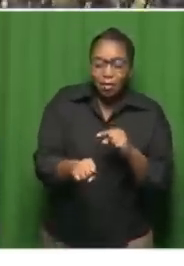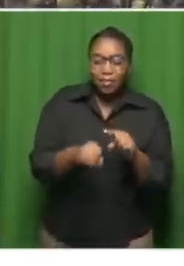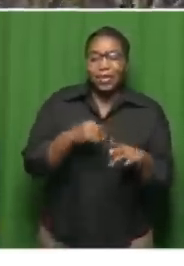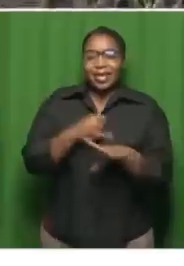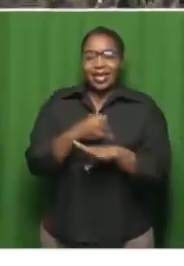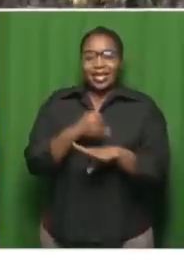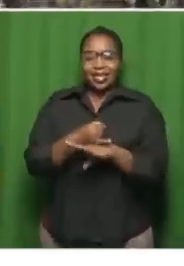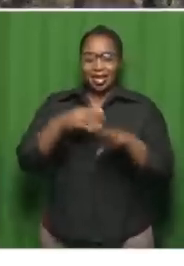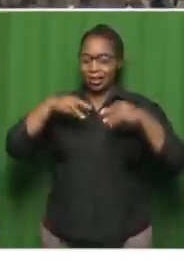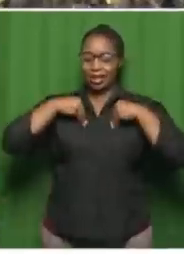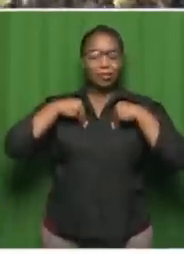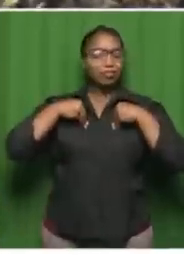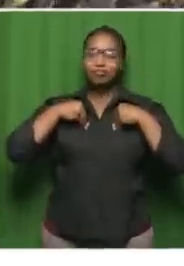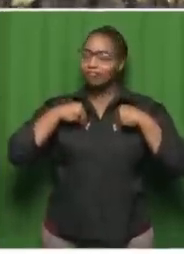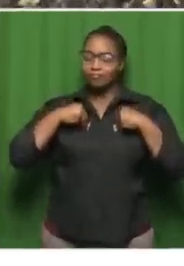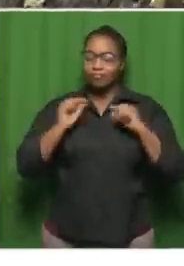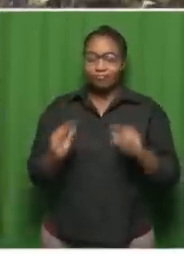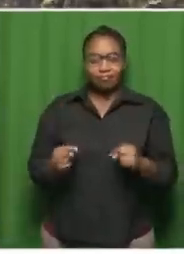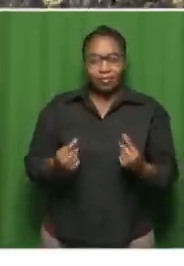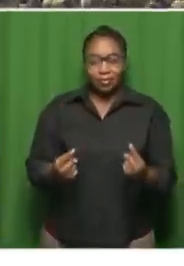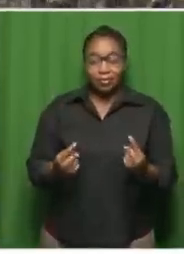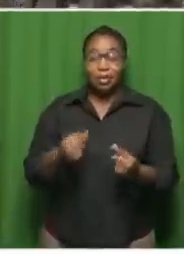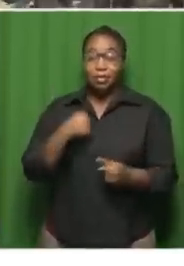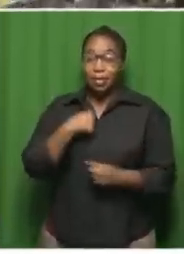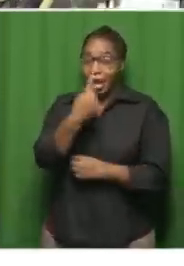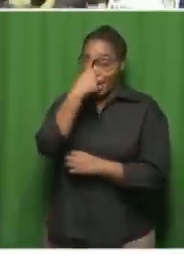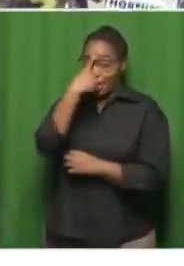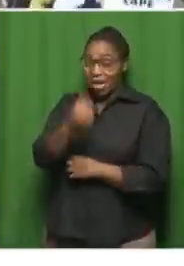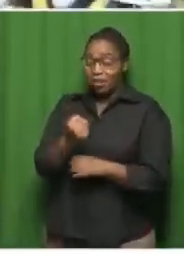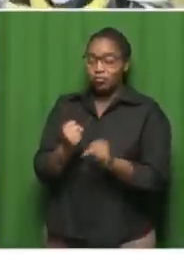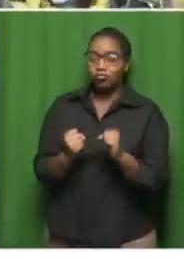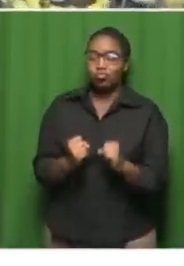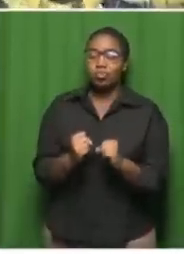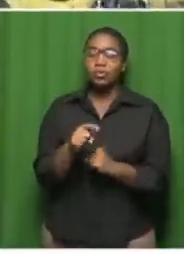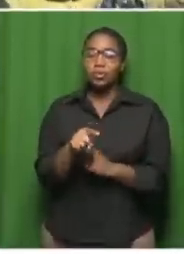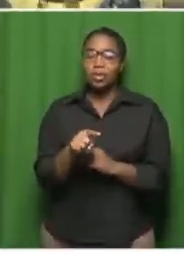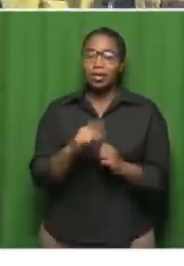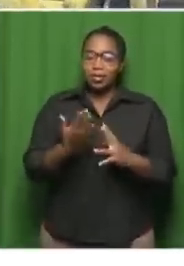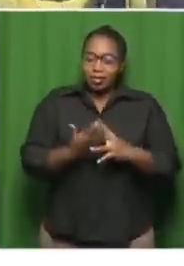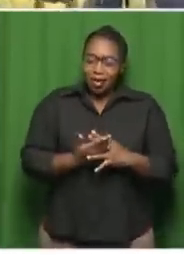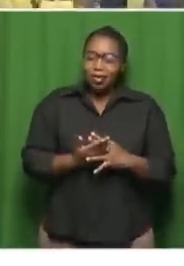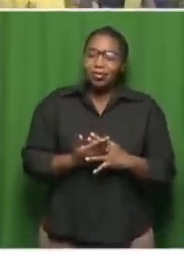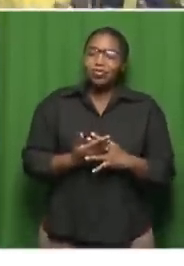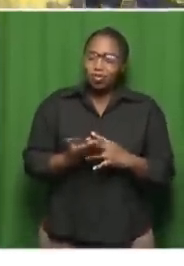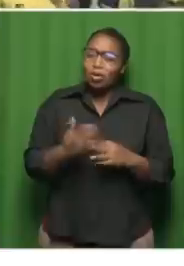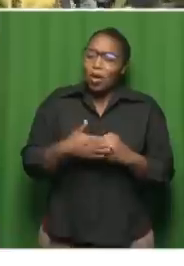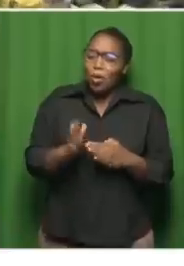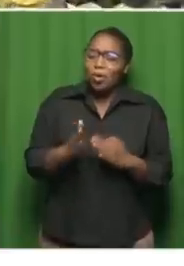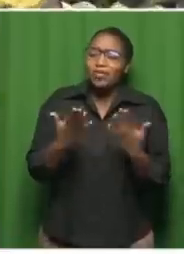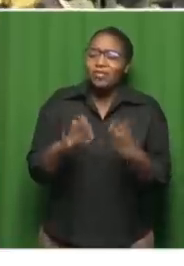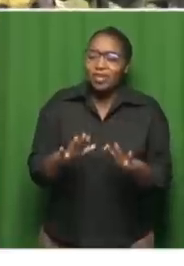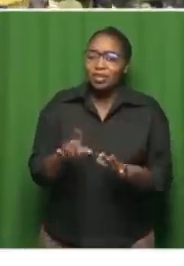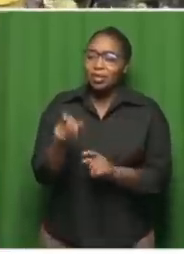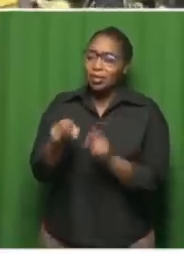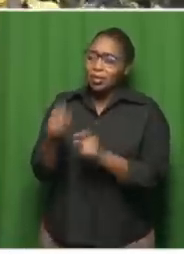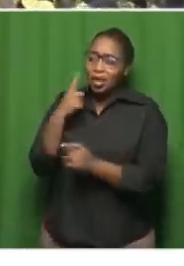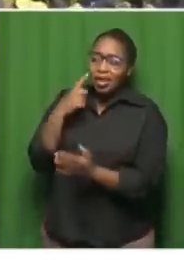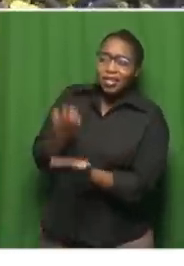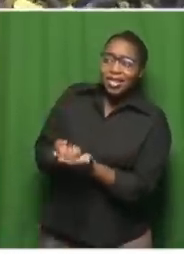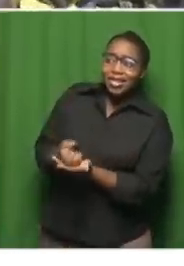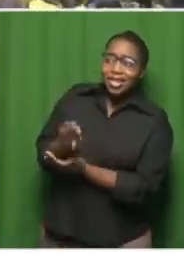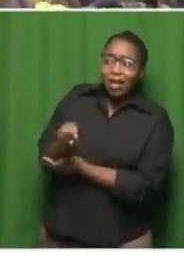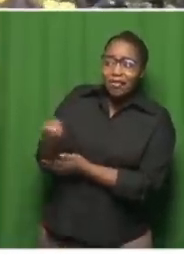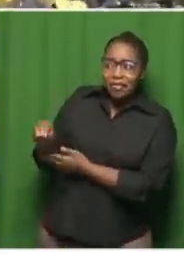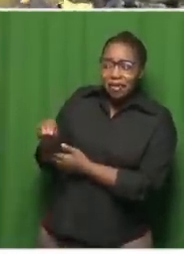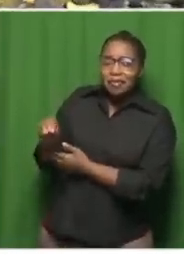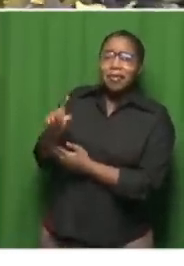like this. I strongly believe that a case should have been opened, those who've got any evidence against this. And people like this should not stand for